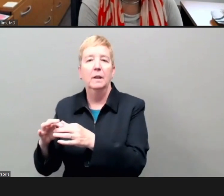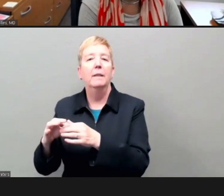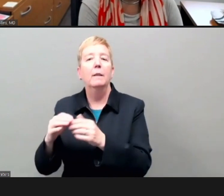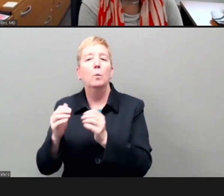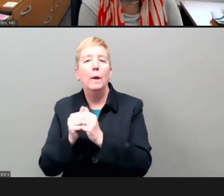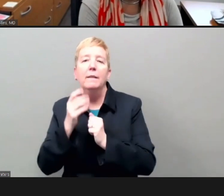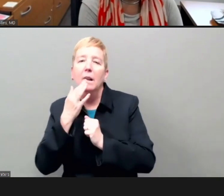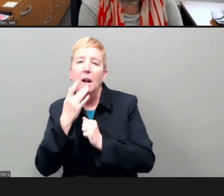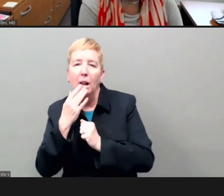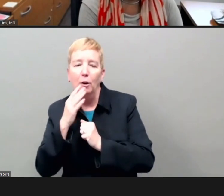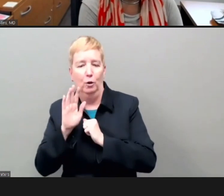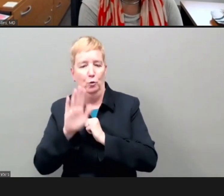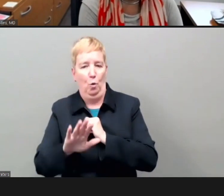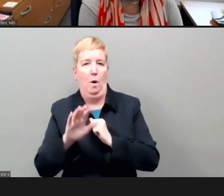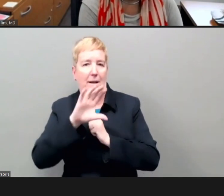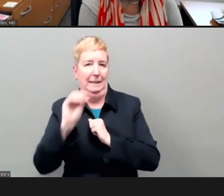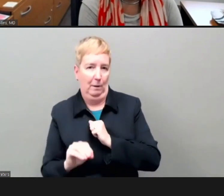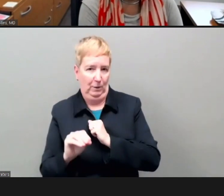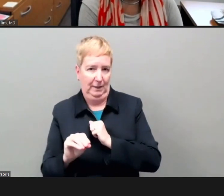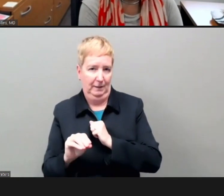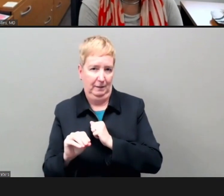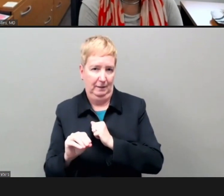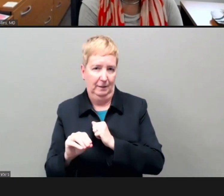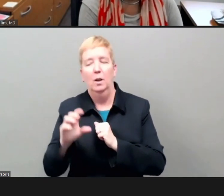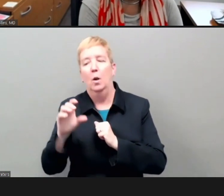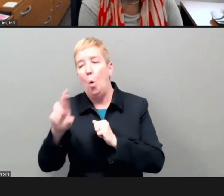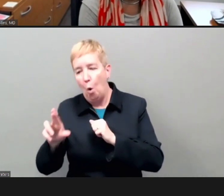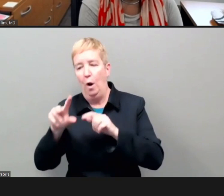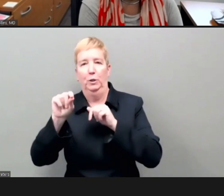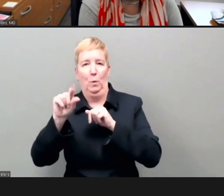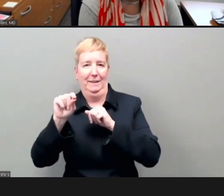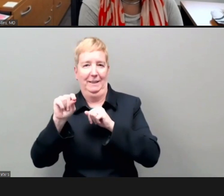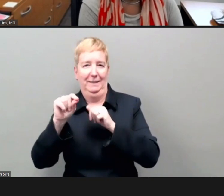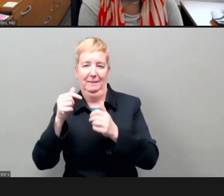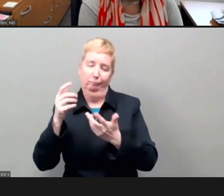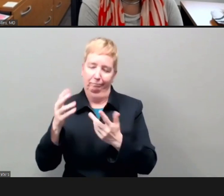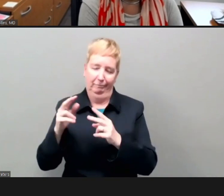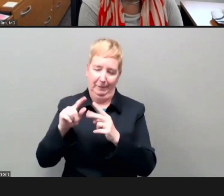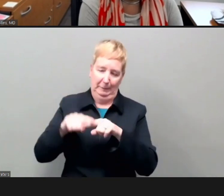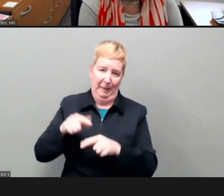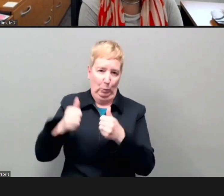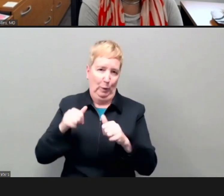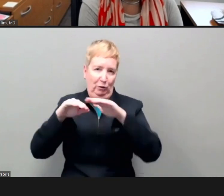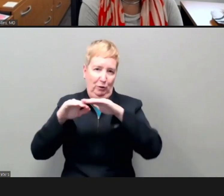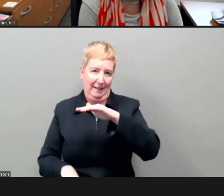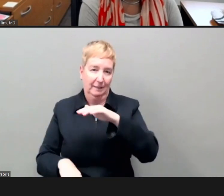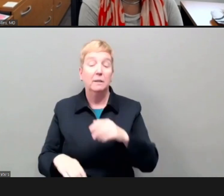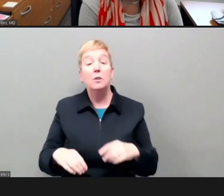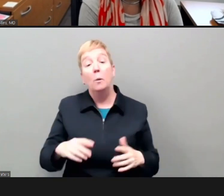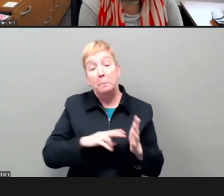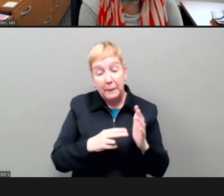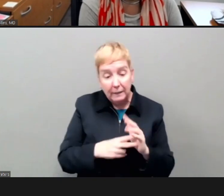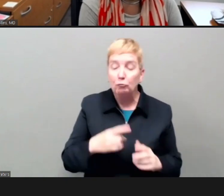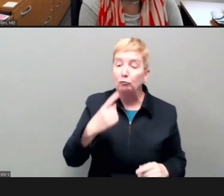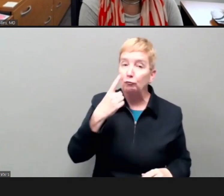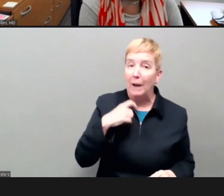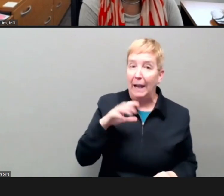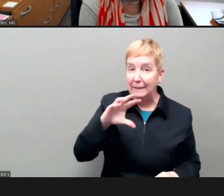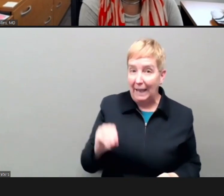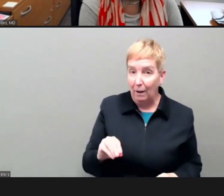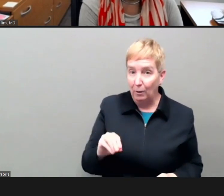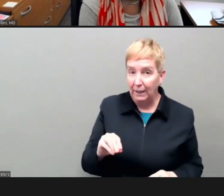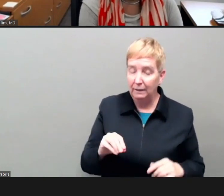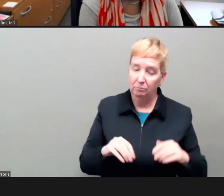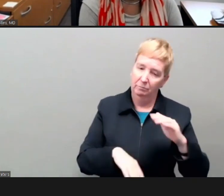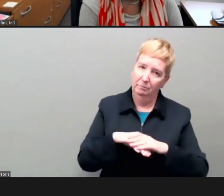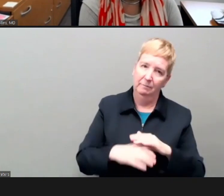of the county, or 20, whichever is less. What that means is red counties, that small group is